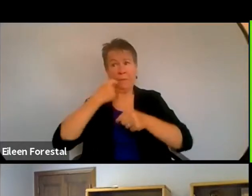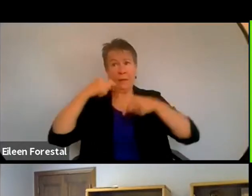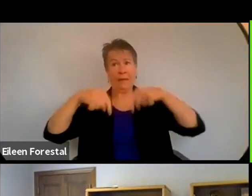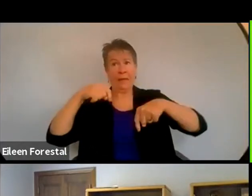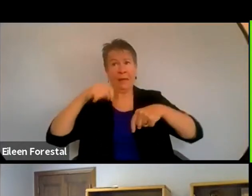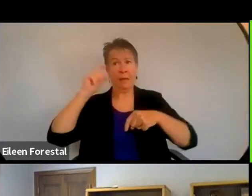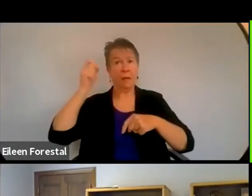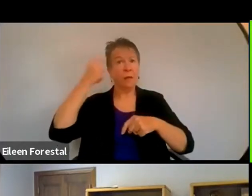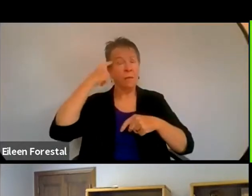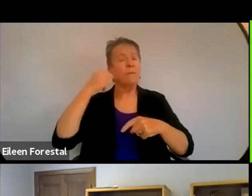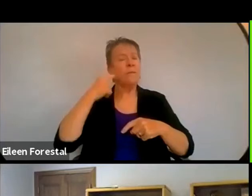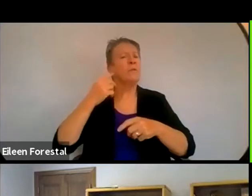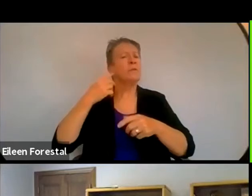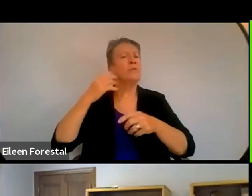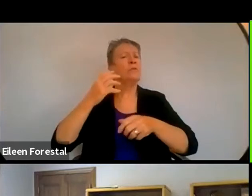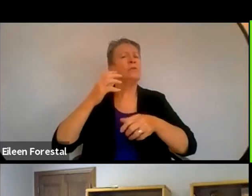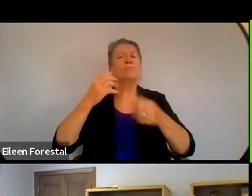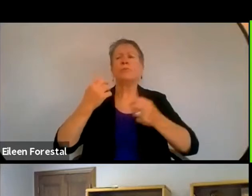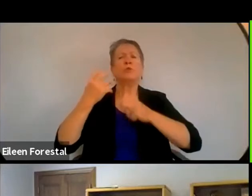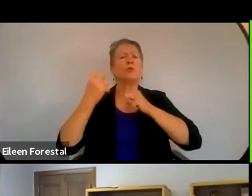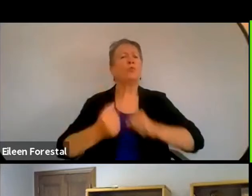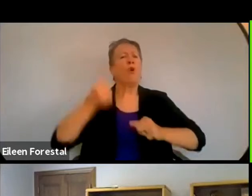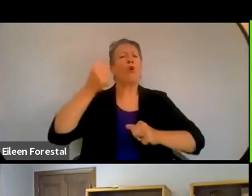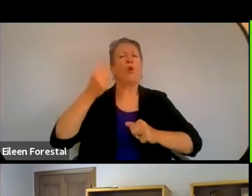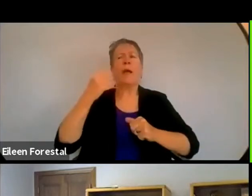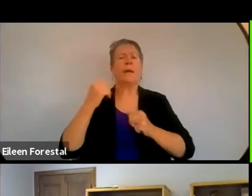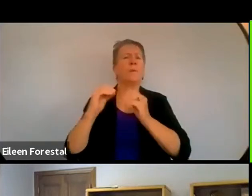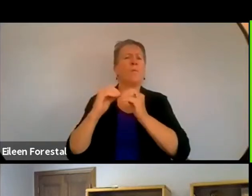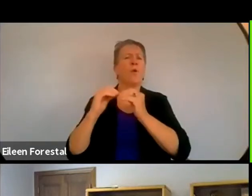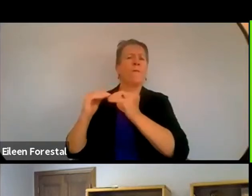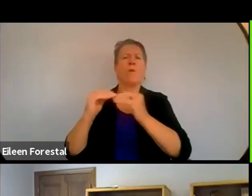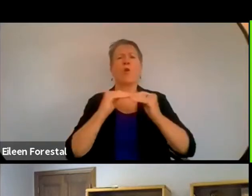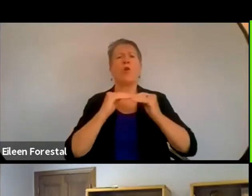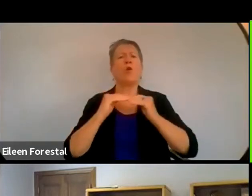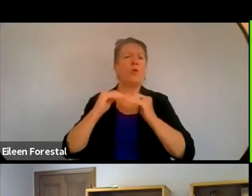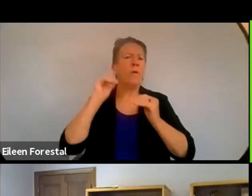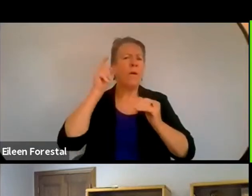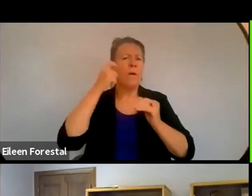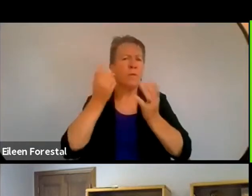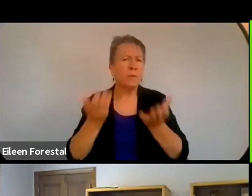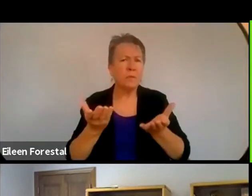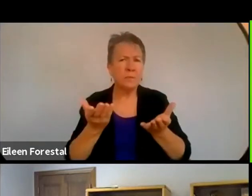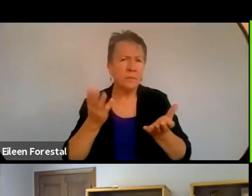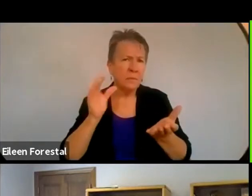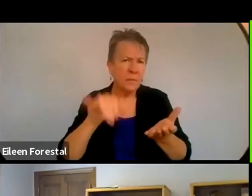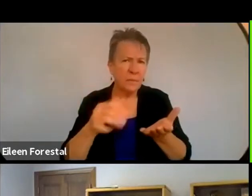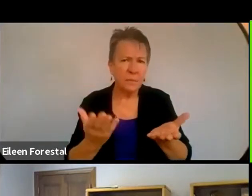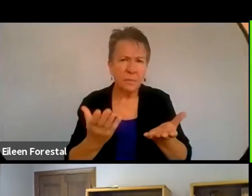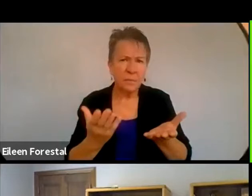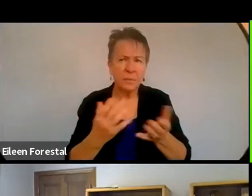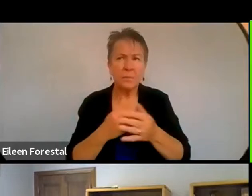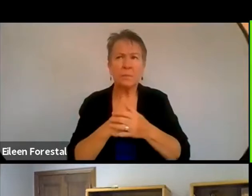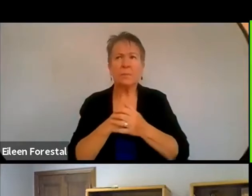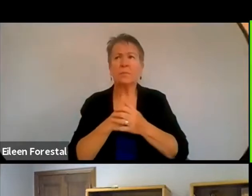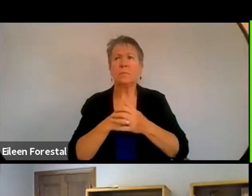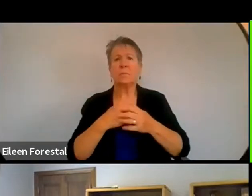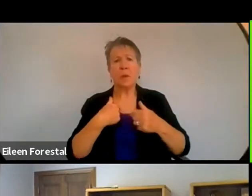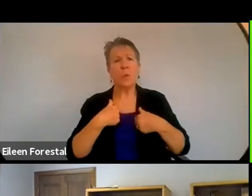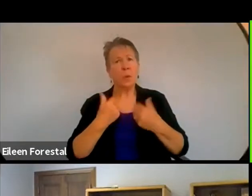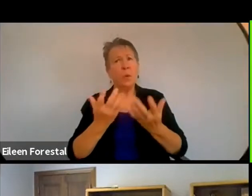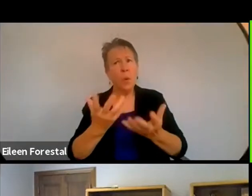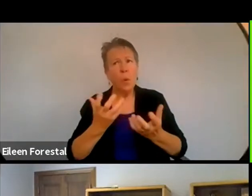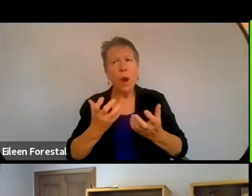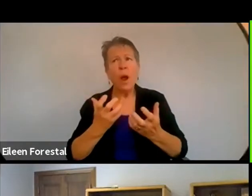its structural deficits back into order and gets its house in order generally. And we've been doing